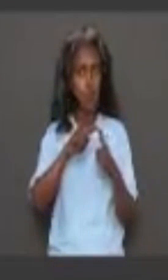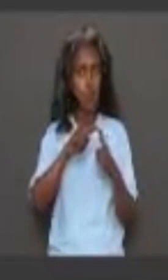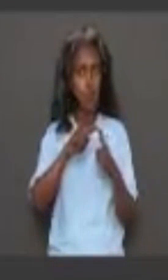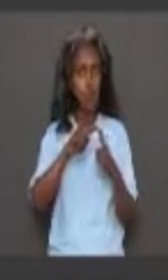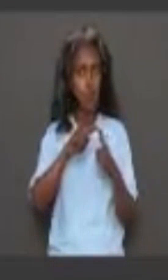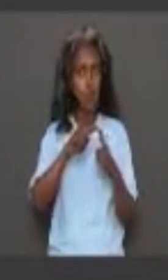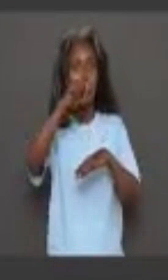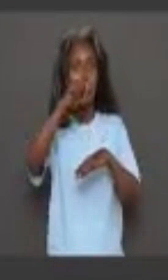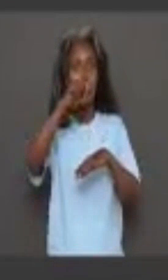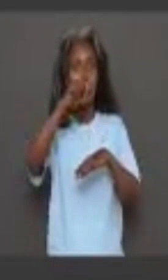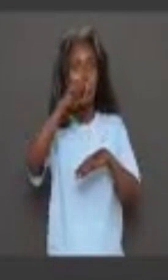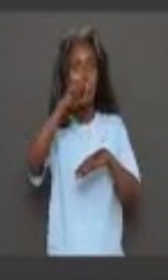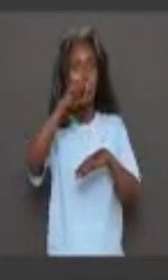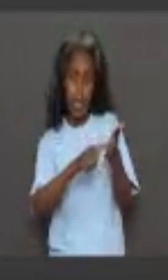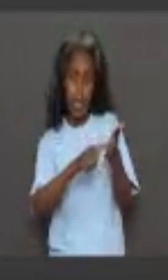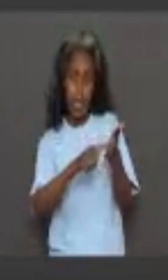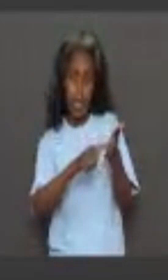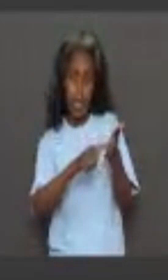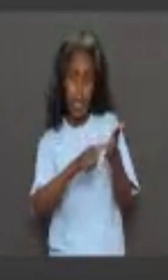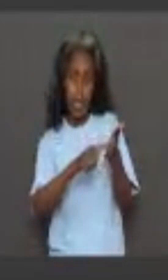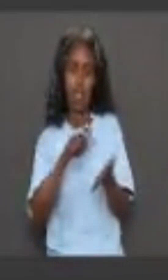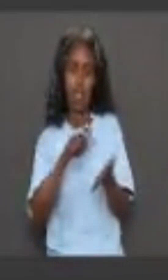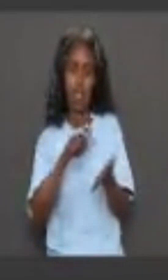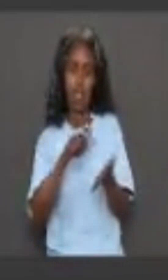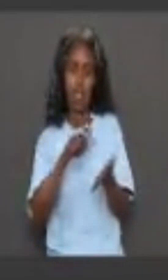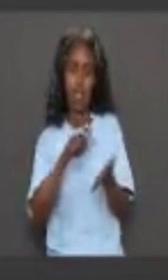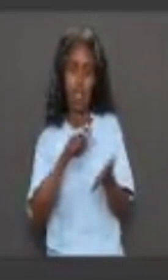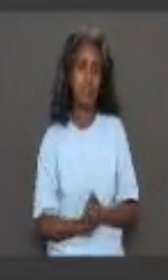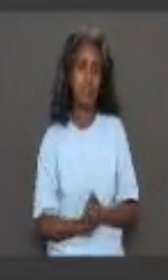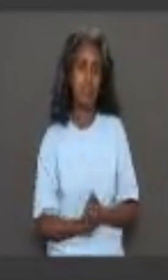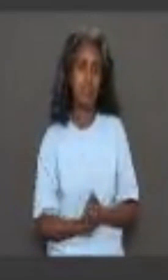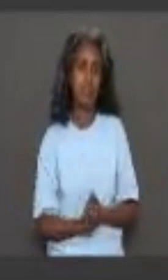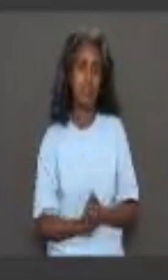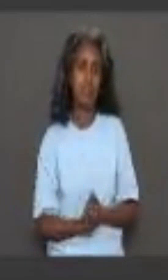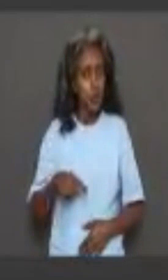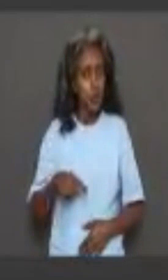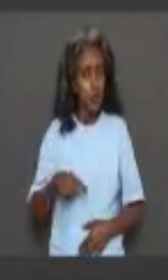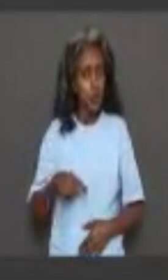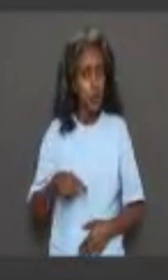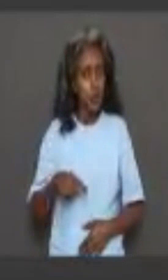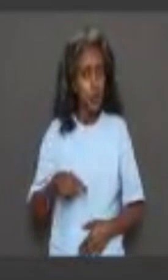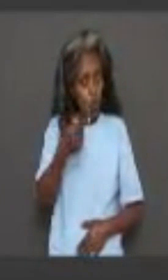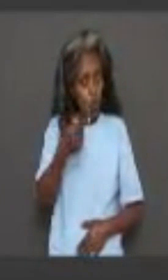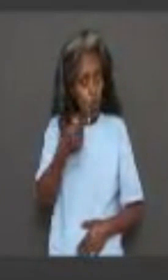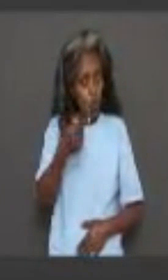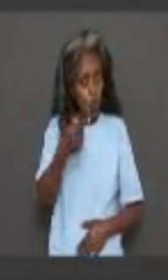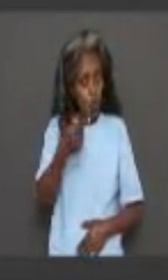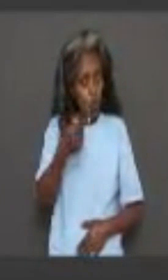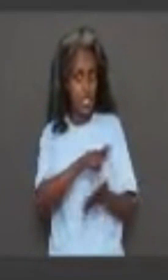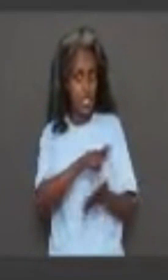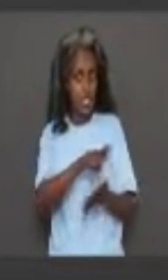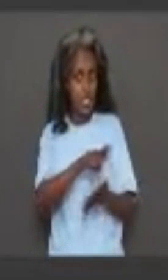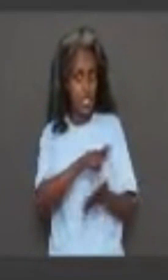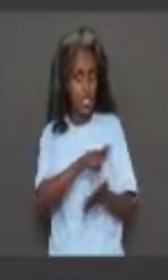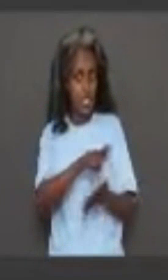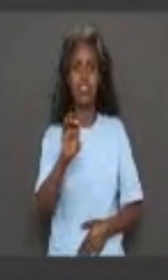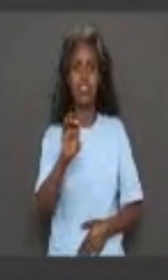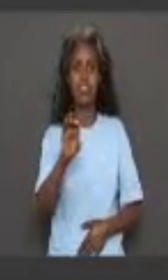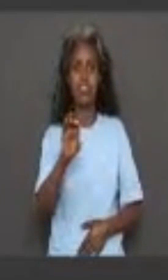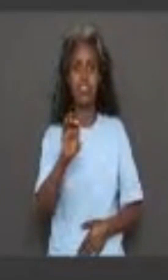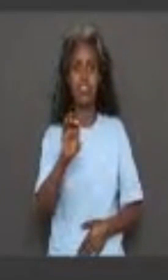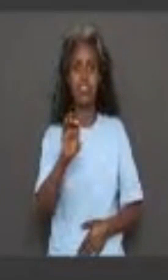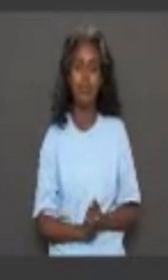the perpendicular line. We will call this line C.